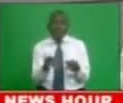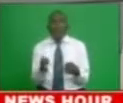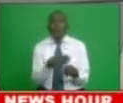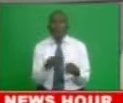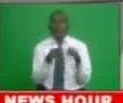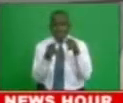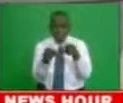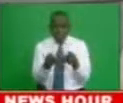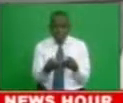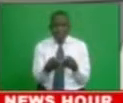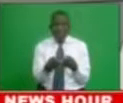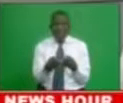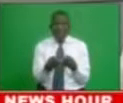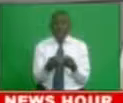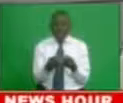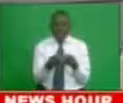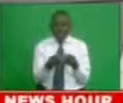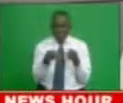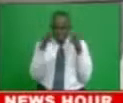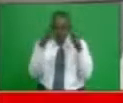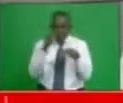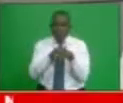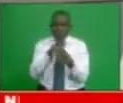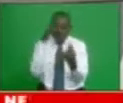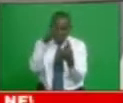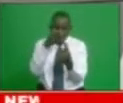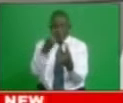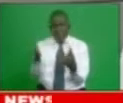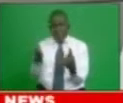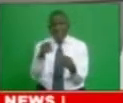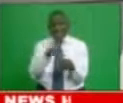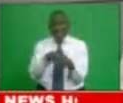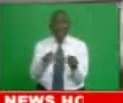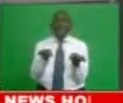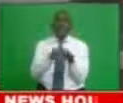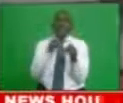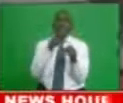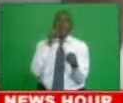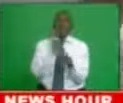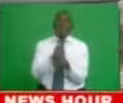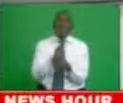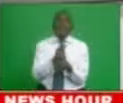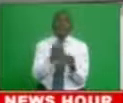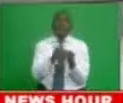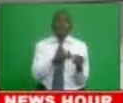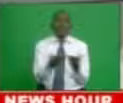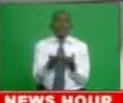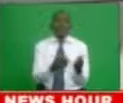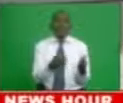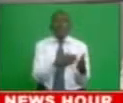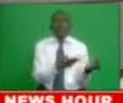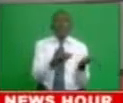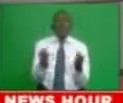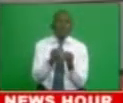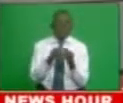because I want to touch on something, and the timing is very important to me. I just don't want to just release songs every day just to keep